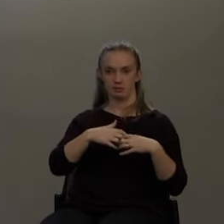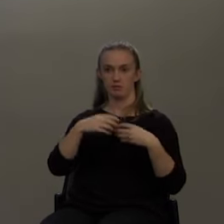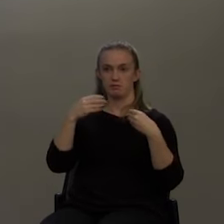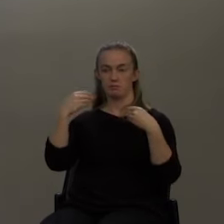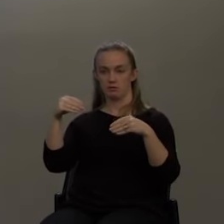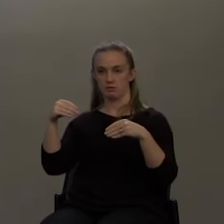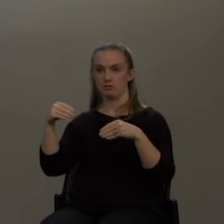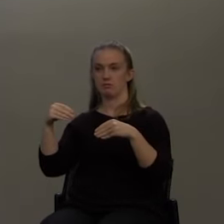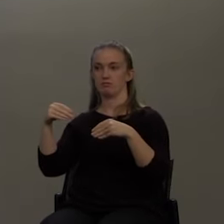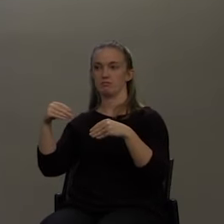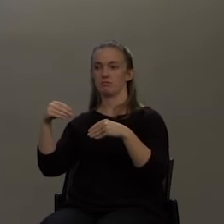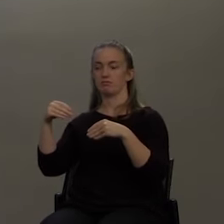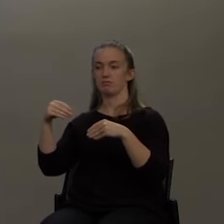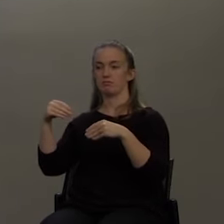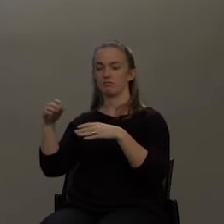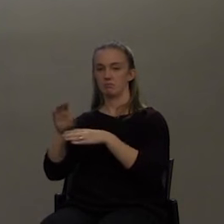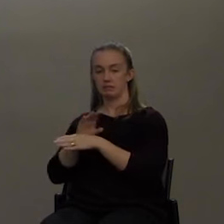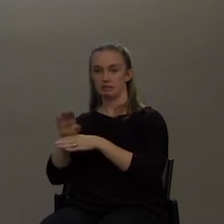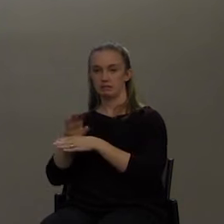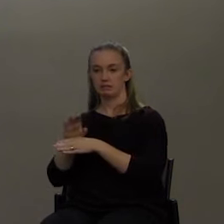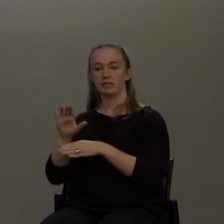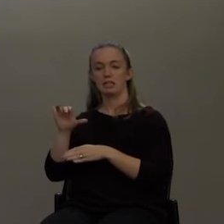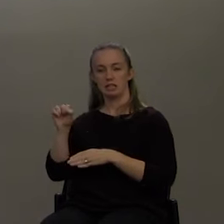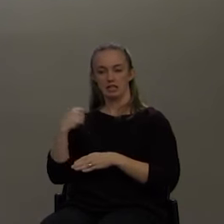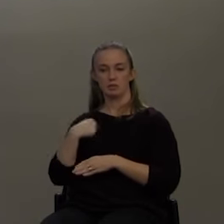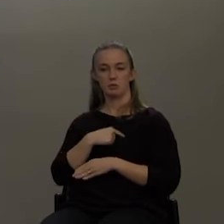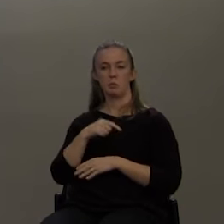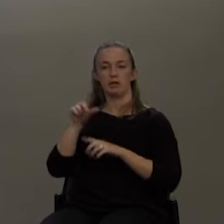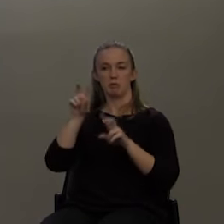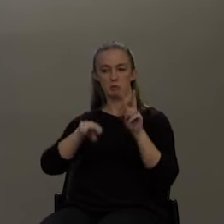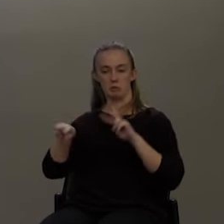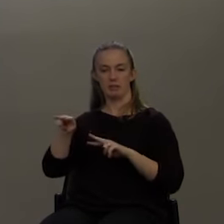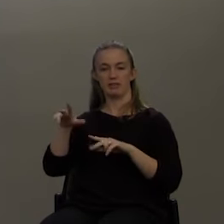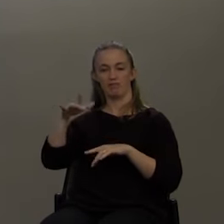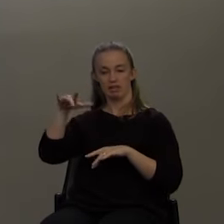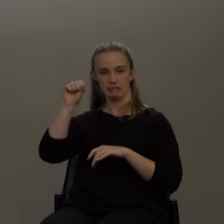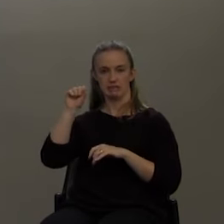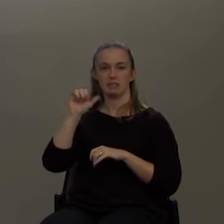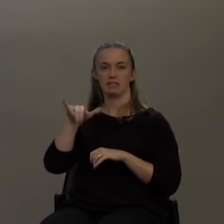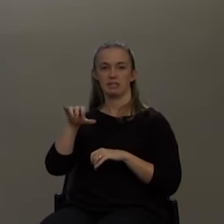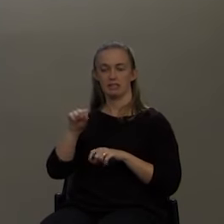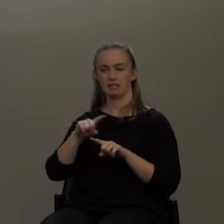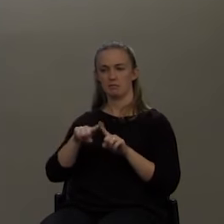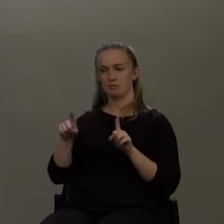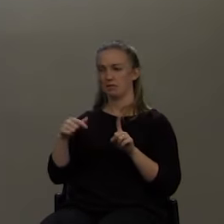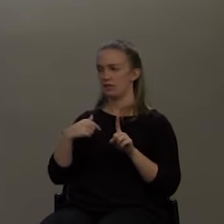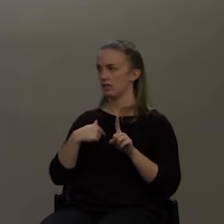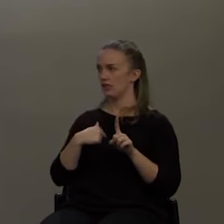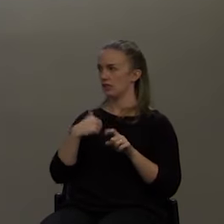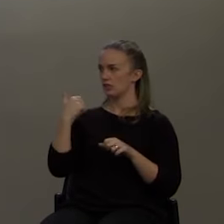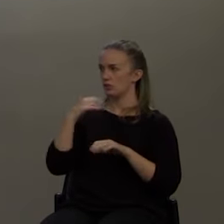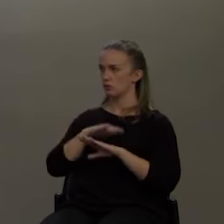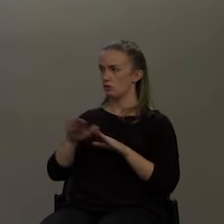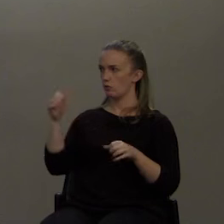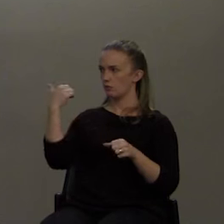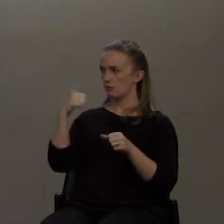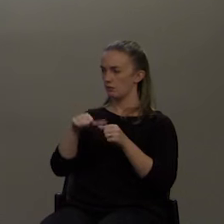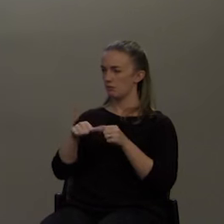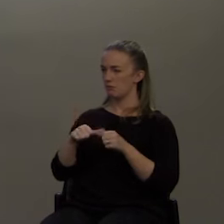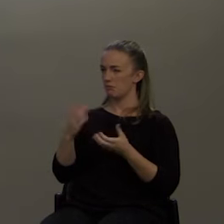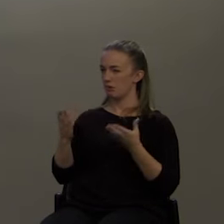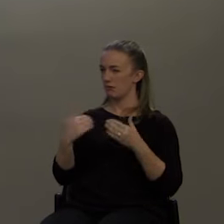I have to tell you, Lauren, maybe you know better than I do, but I don't remember in the data that we have a million square feet of vacancy here in Boyle